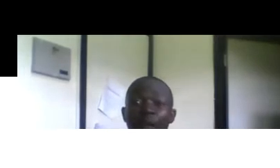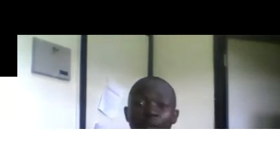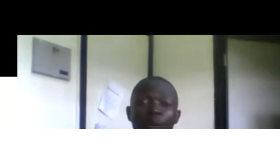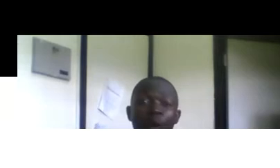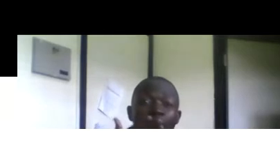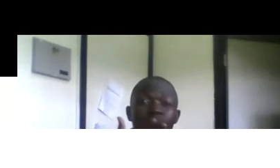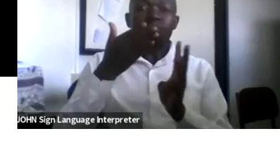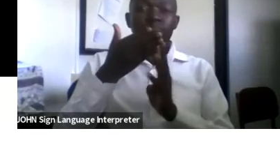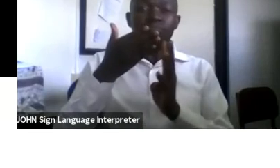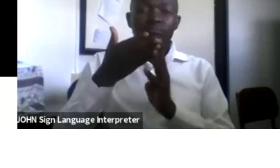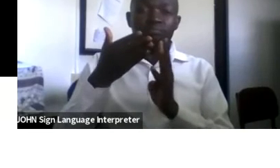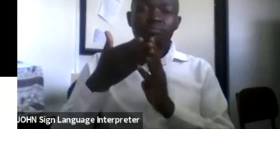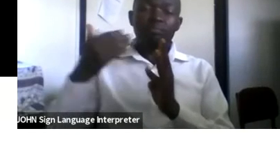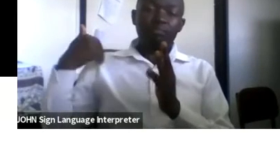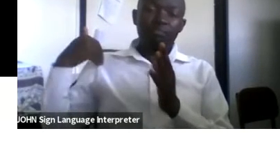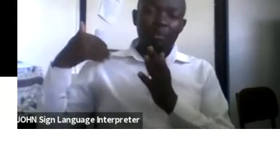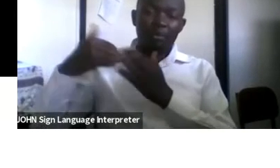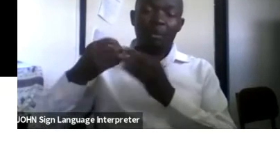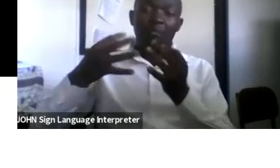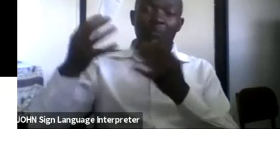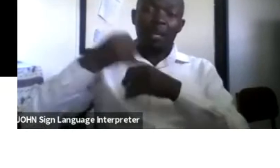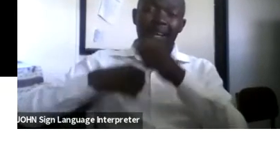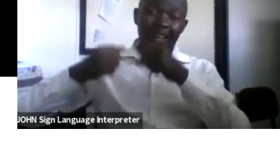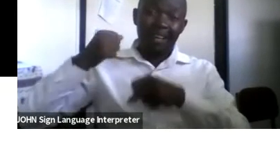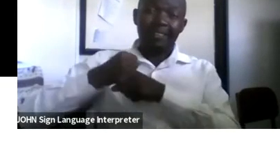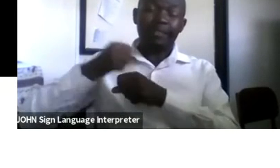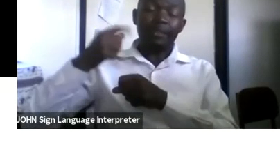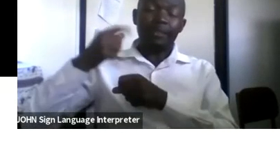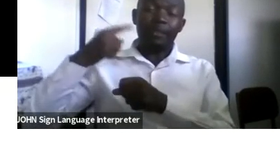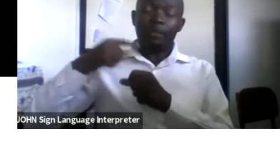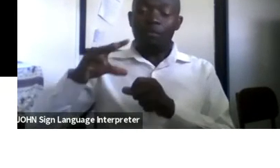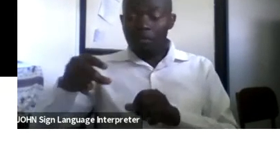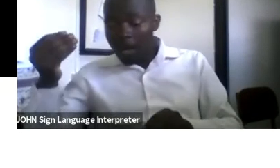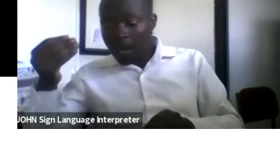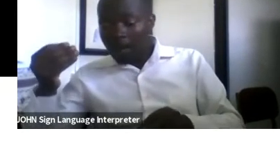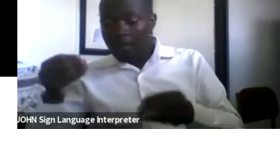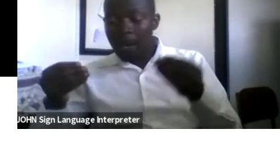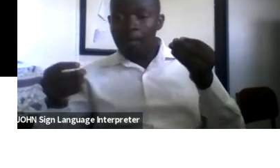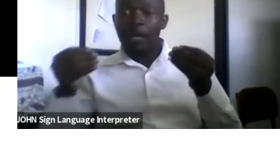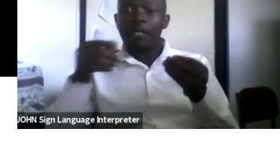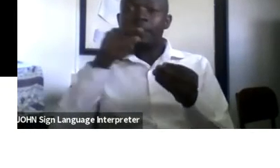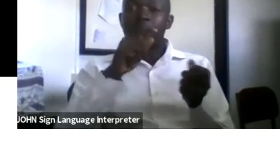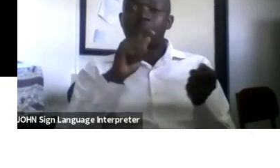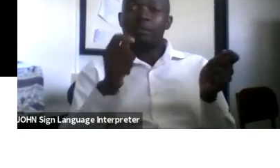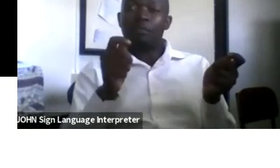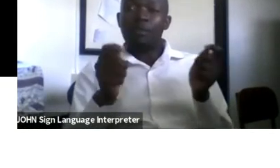last many years, we have found that the task shifting approach